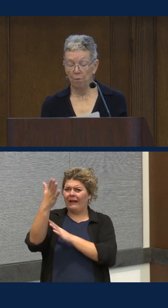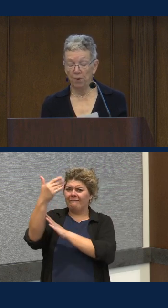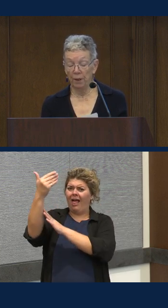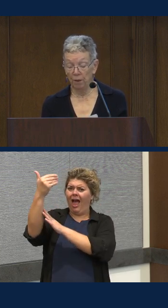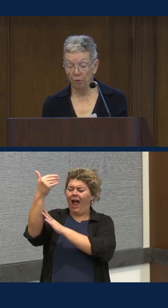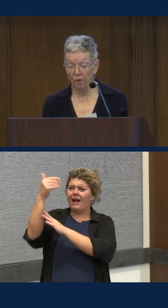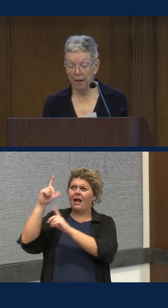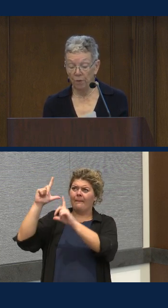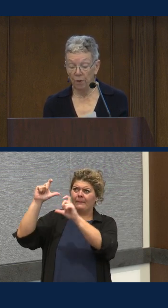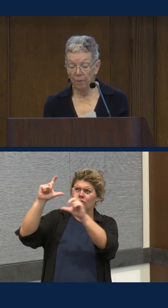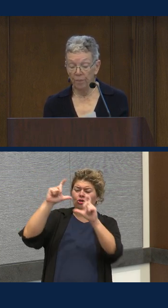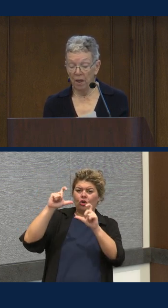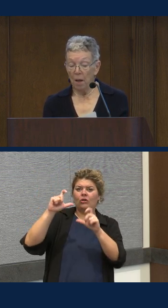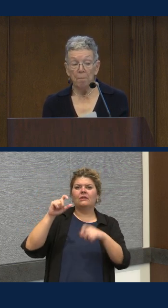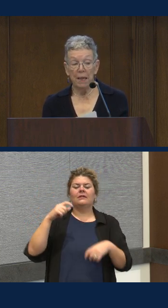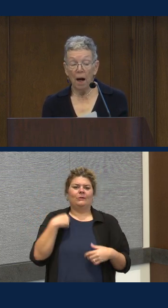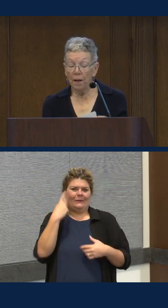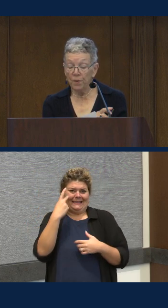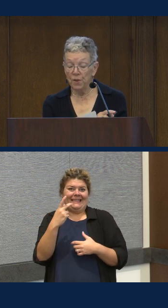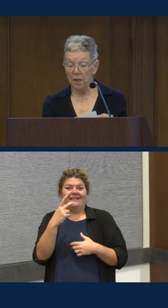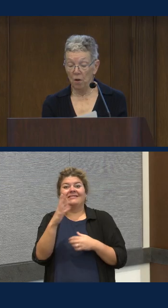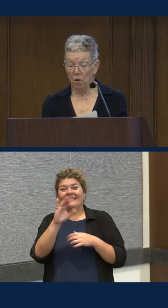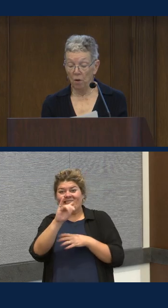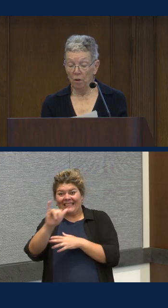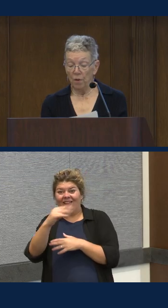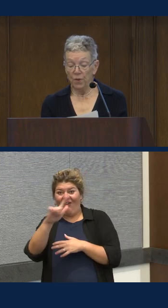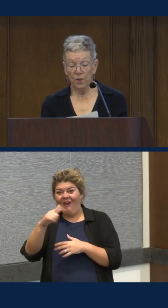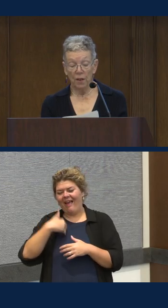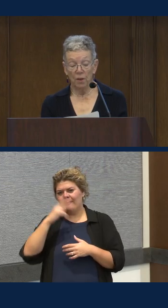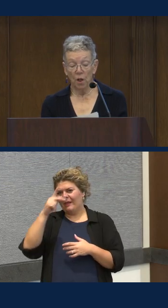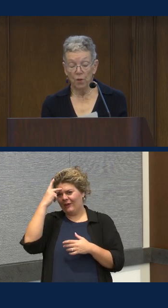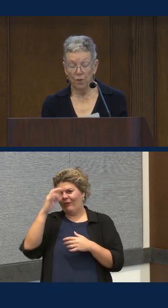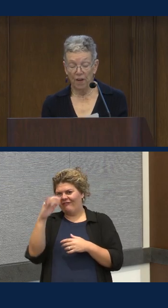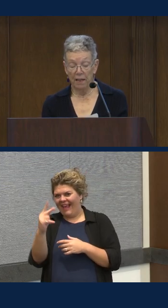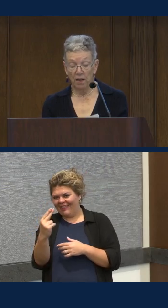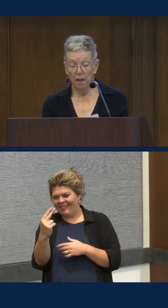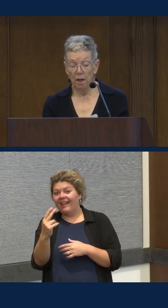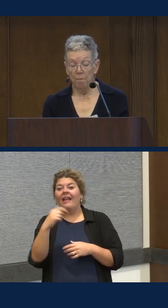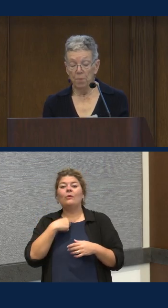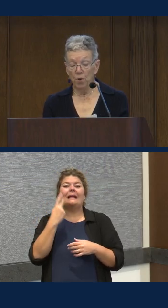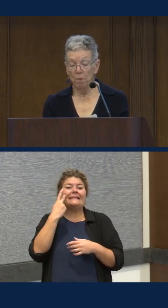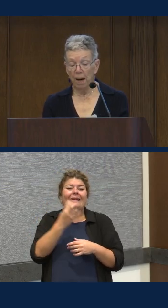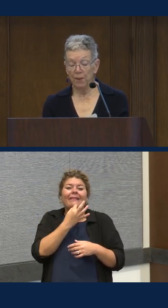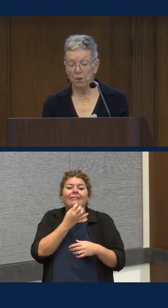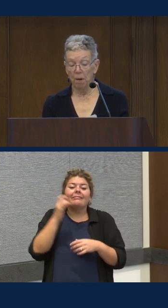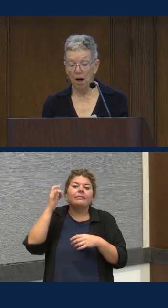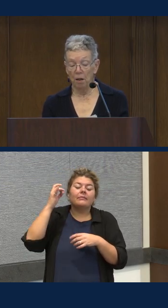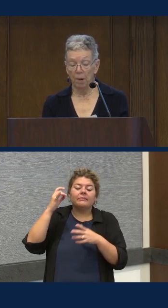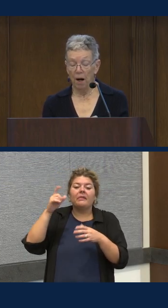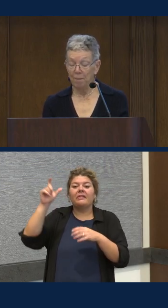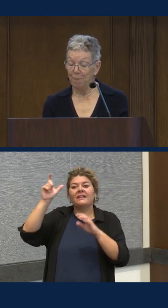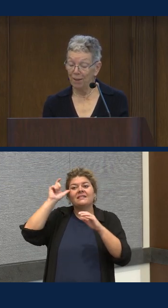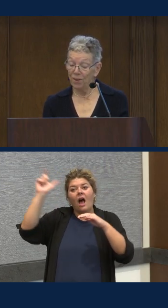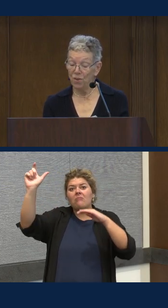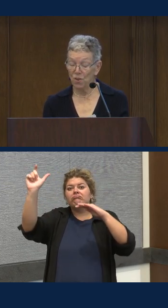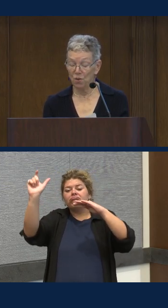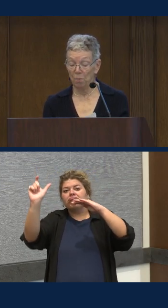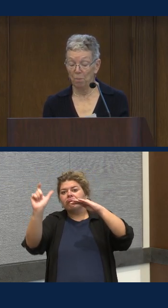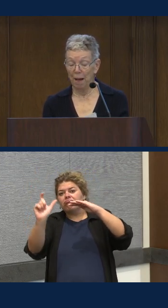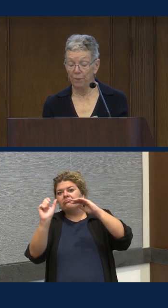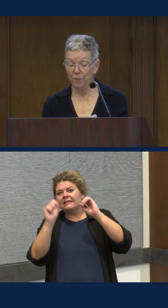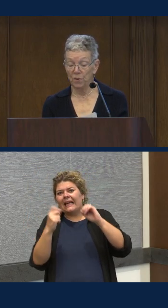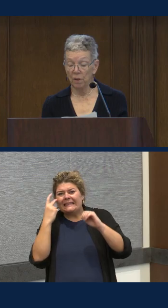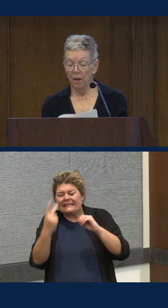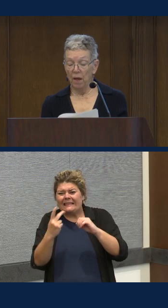in for political faith. Beyond City Hall, the sun glows faintly, muted by smog behind barely